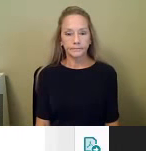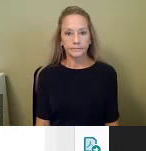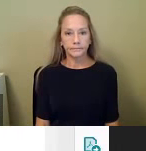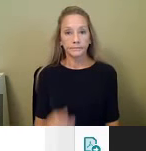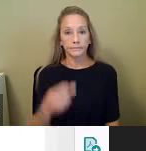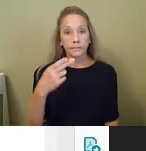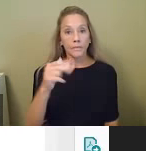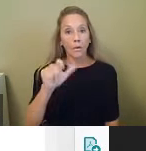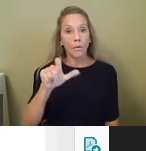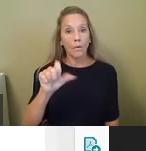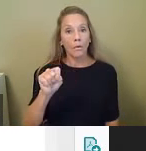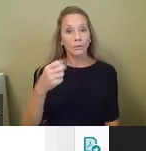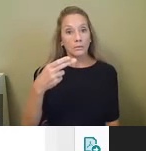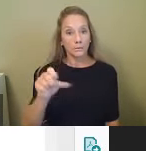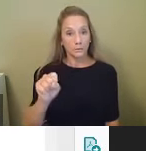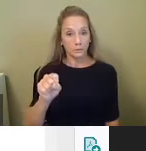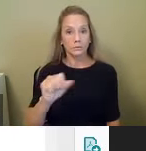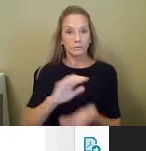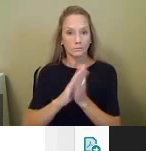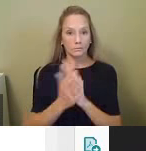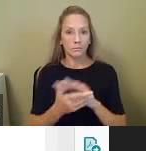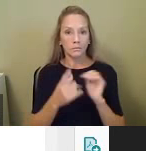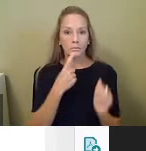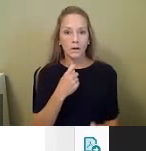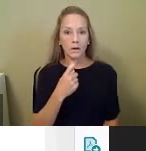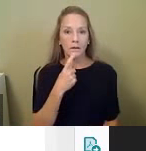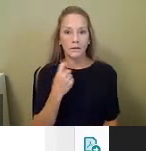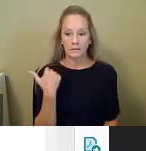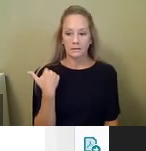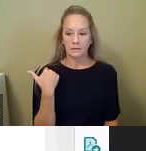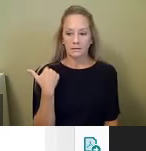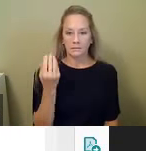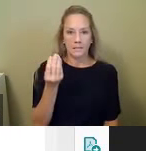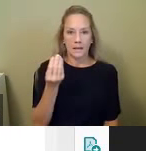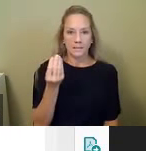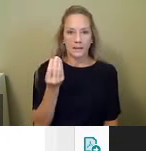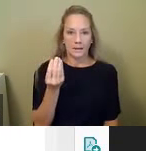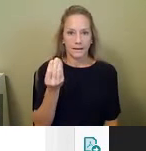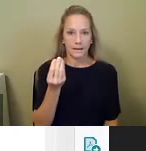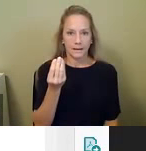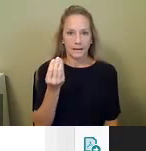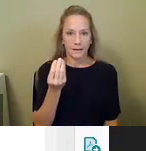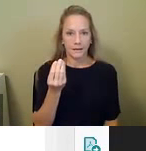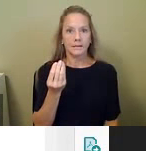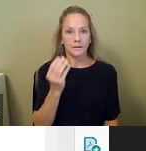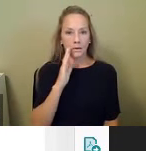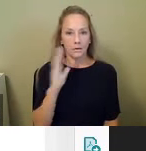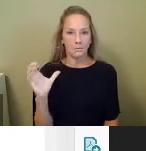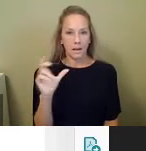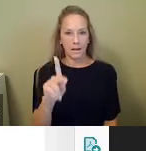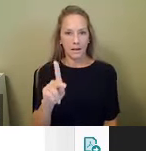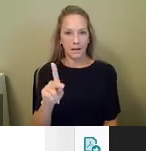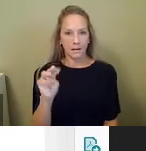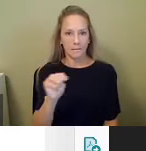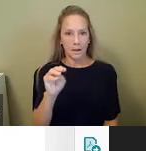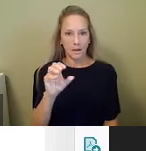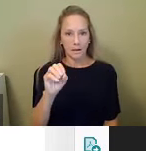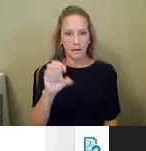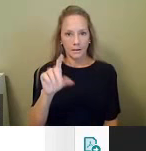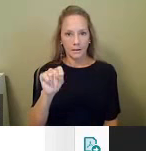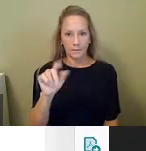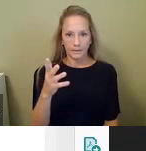So House High School went red this past Monday and will return on Monday, October